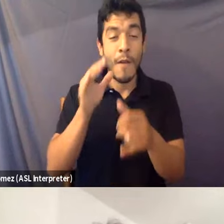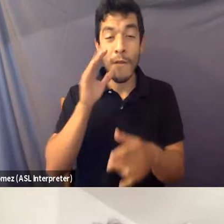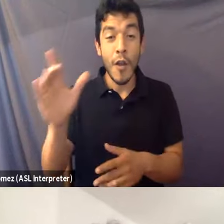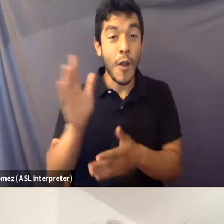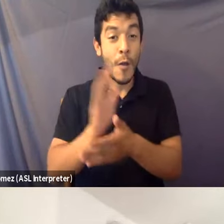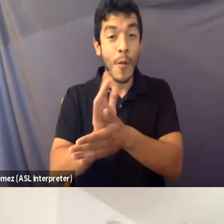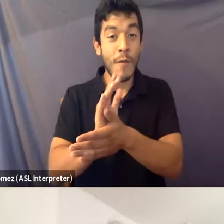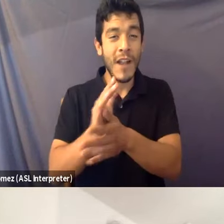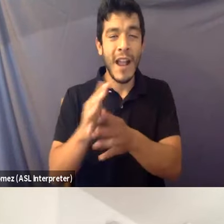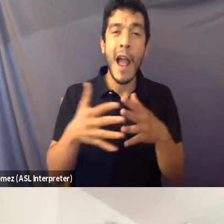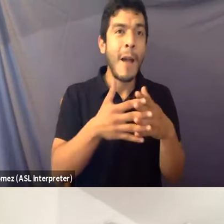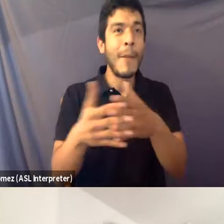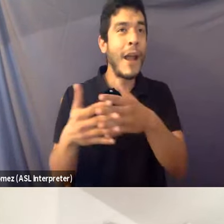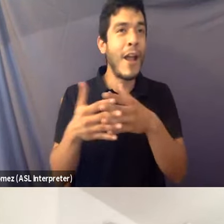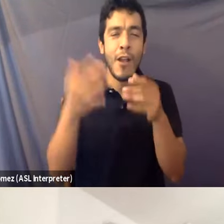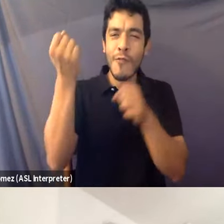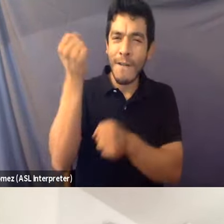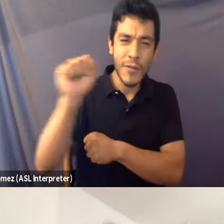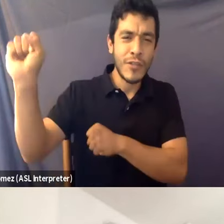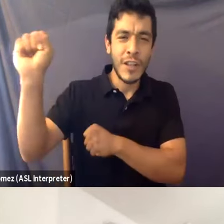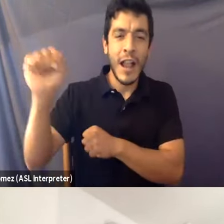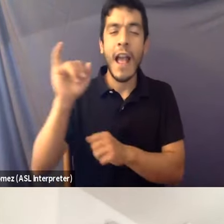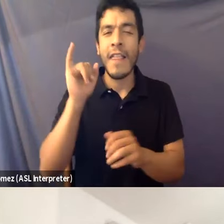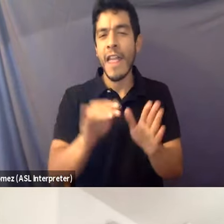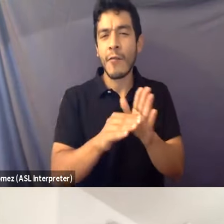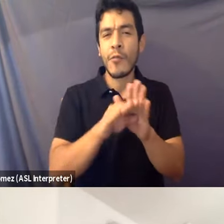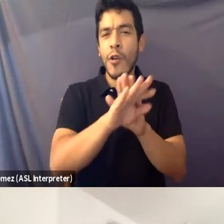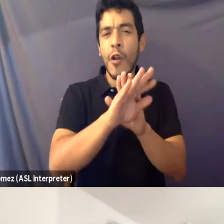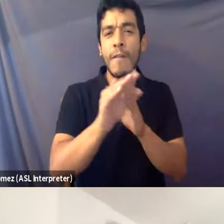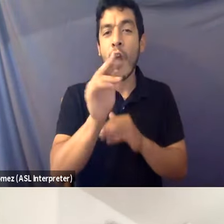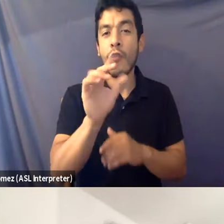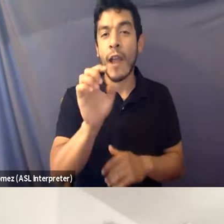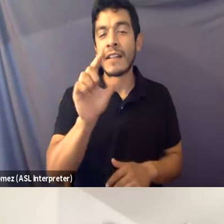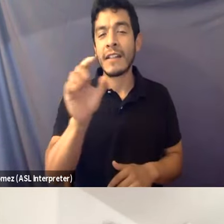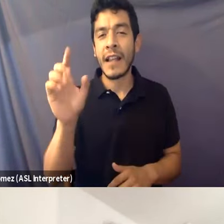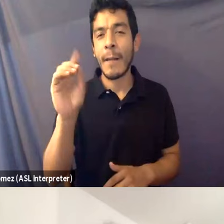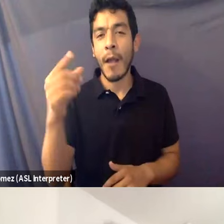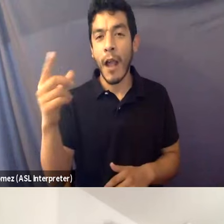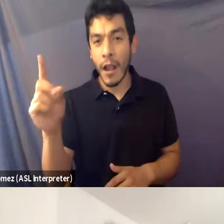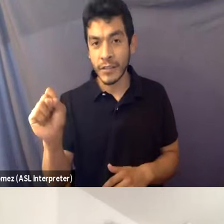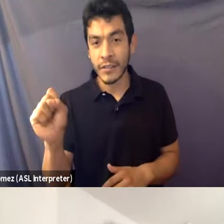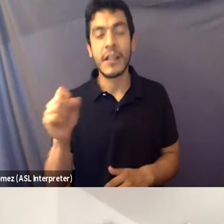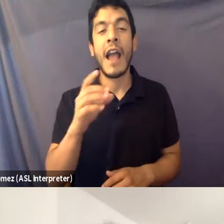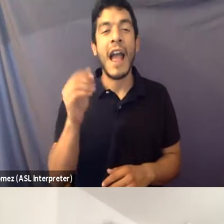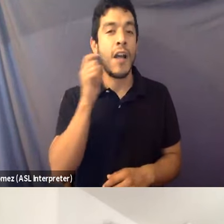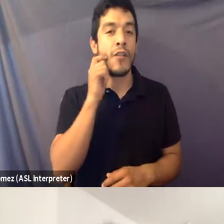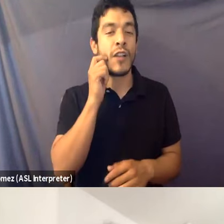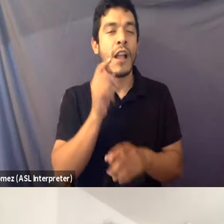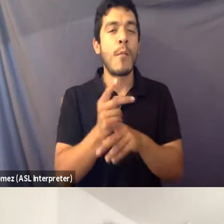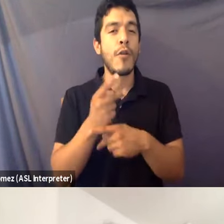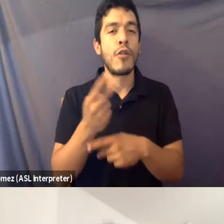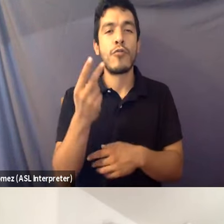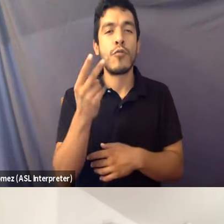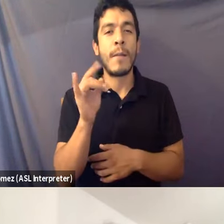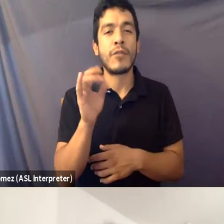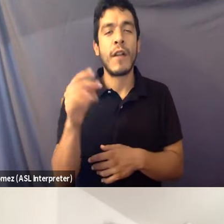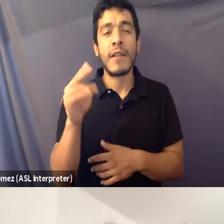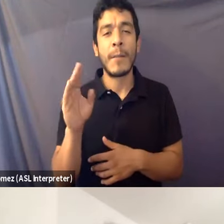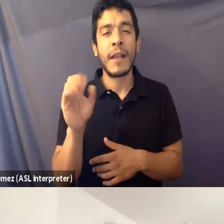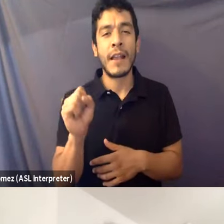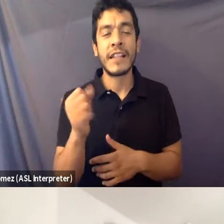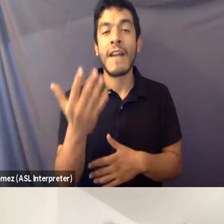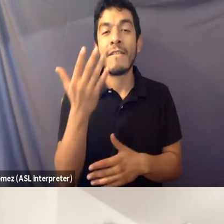Revolutionary, The Evolution of Grace Lee Boggs, and recently produced two episodes of PBS five